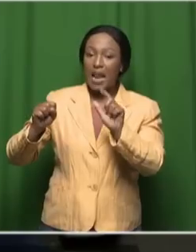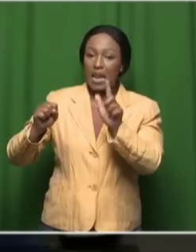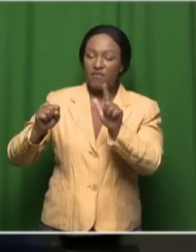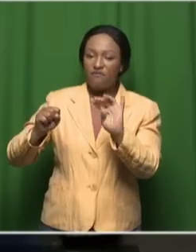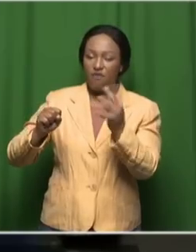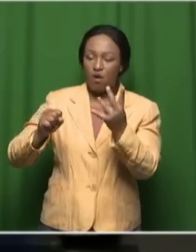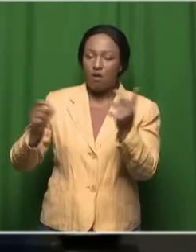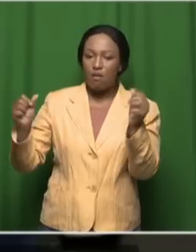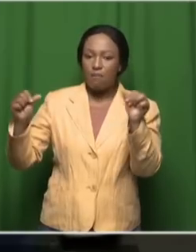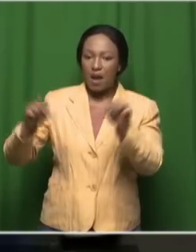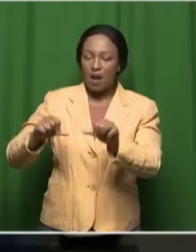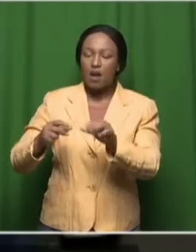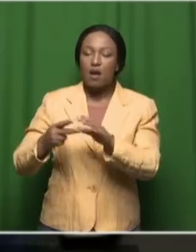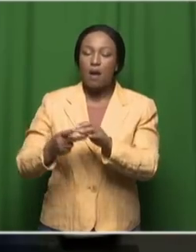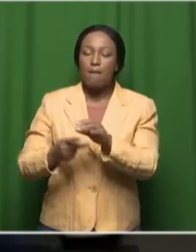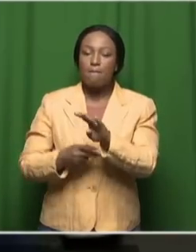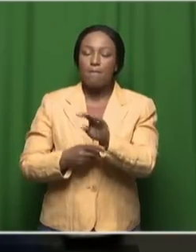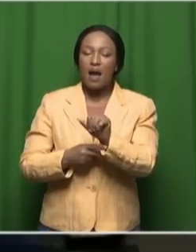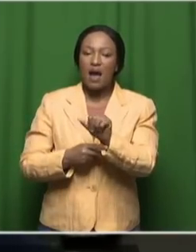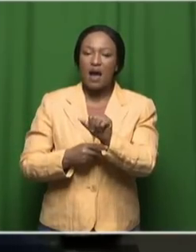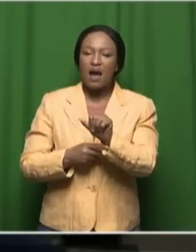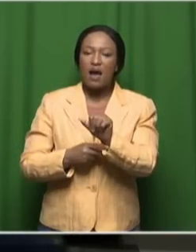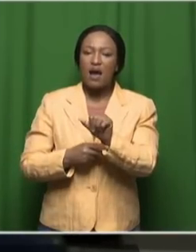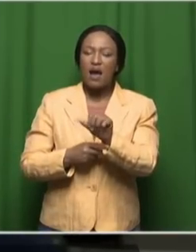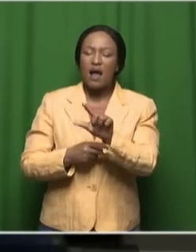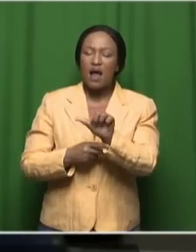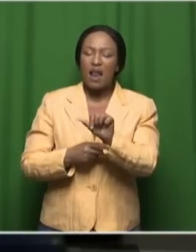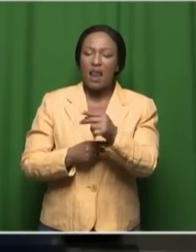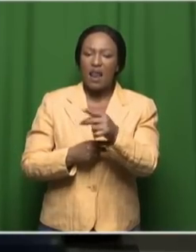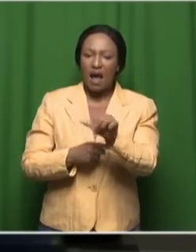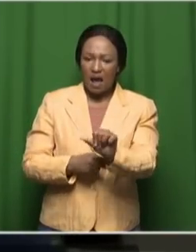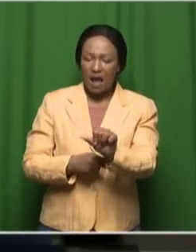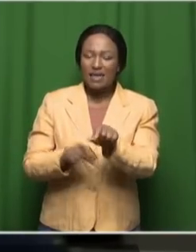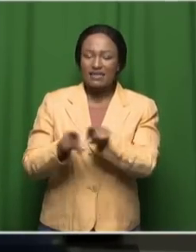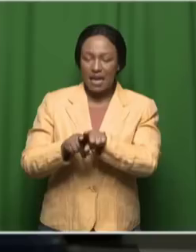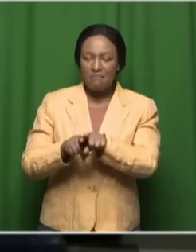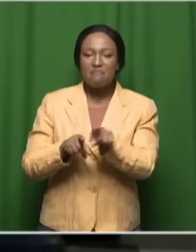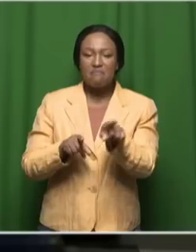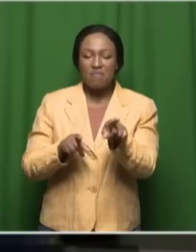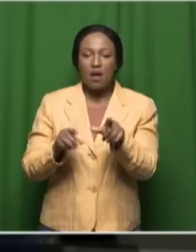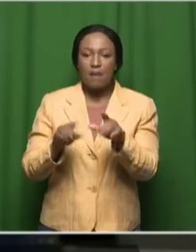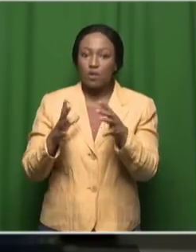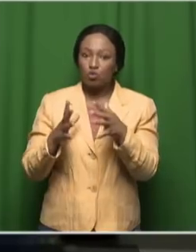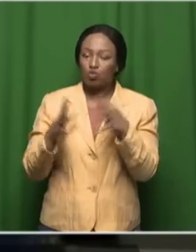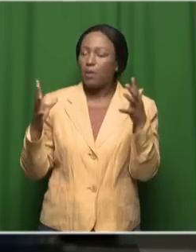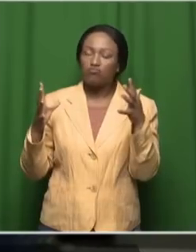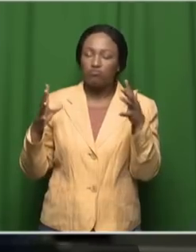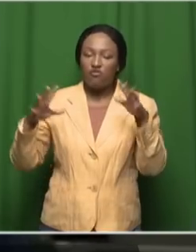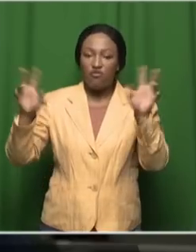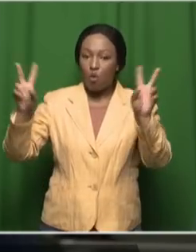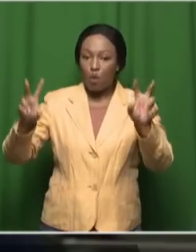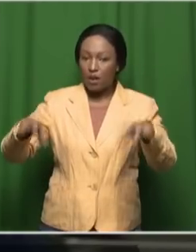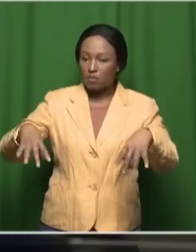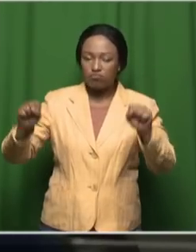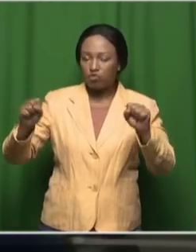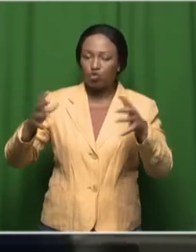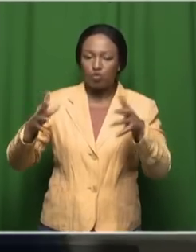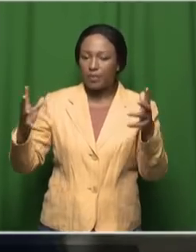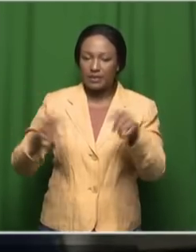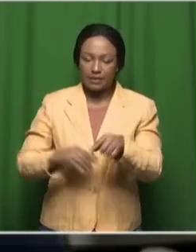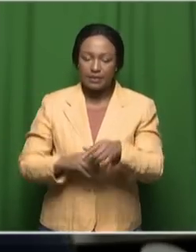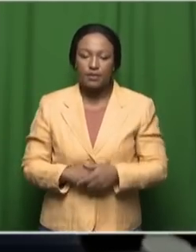there. Some of it has been restored, so but not much in terms of outages for electricity. We've had